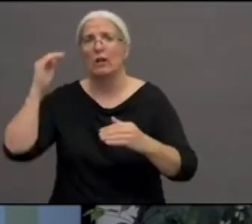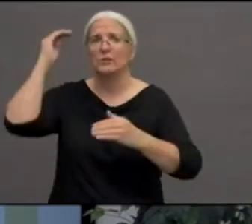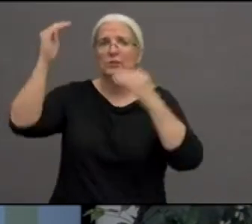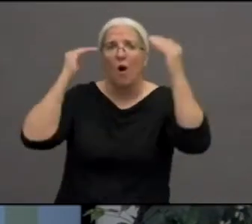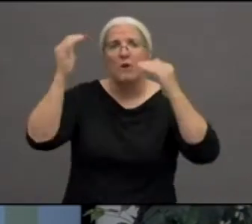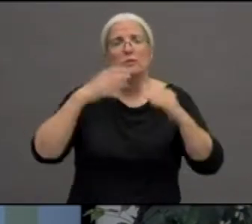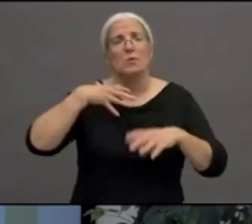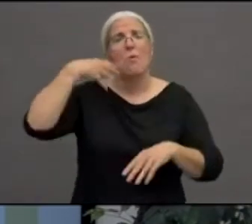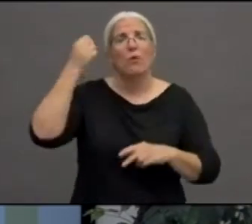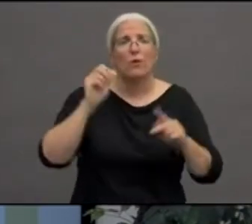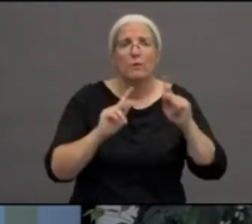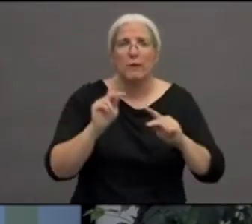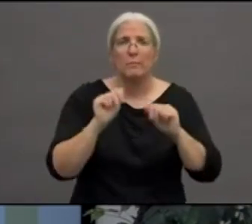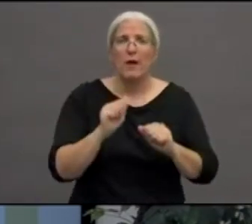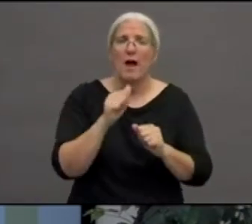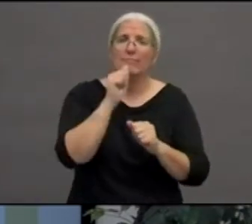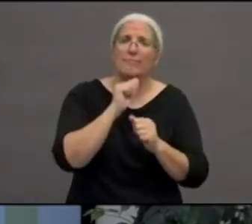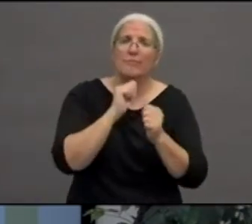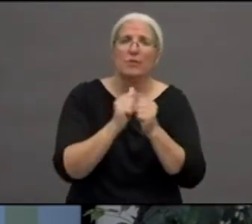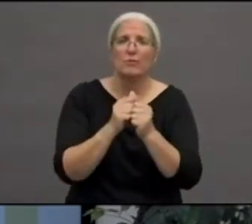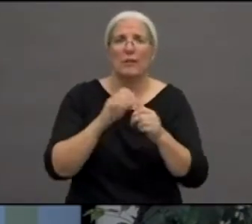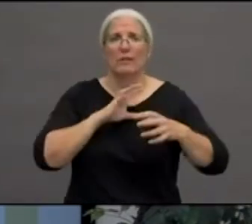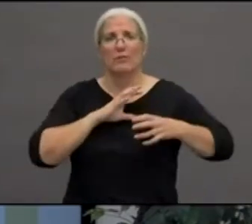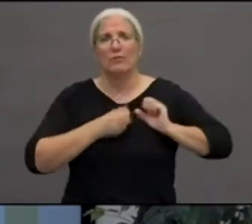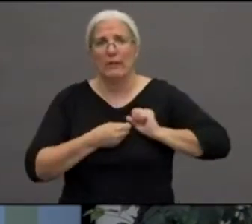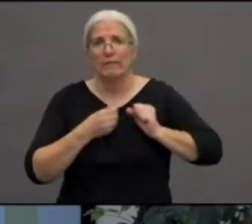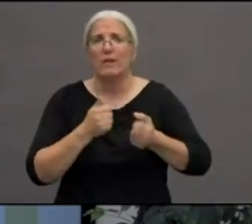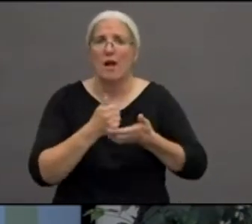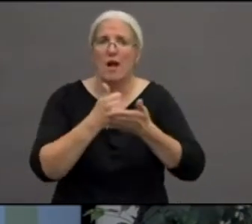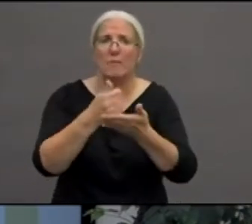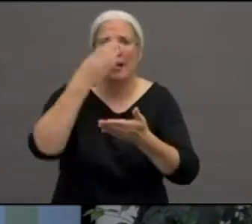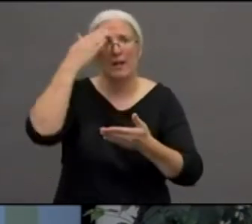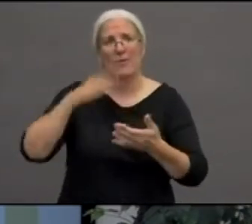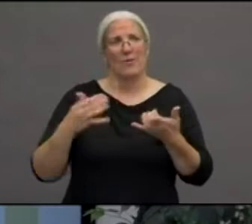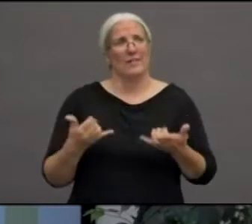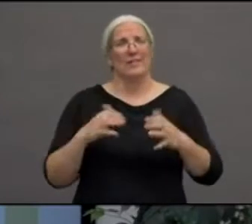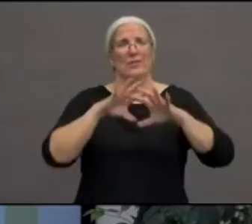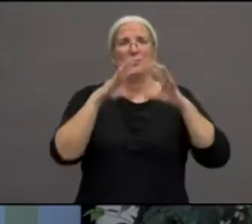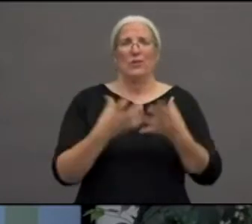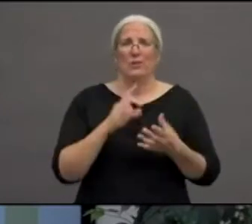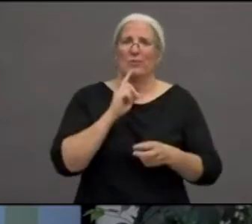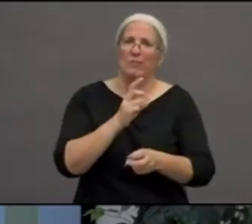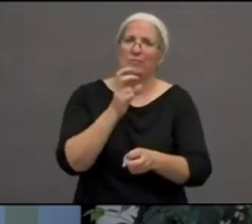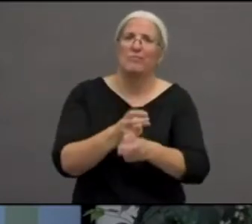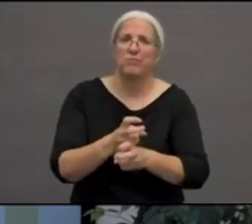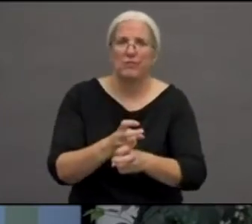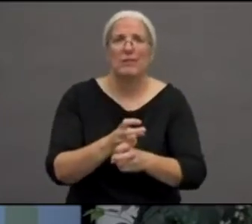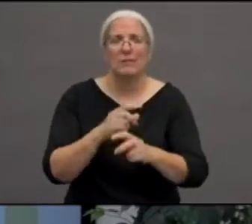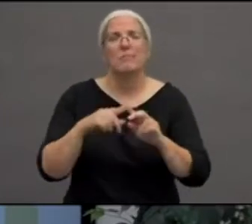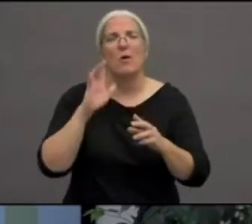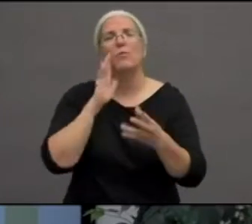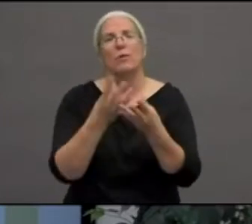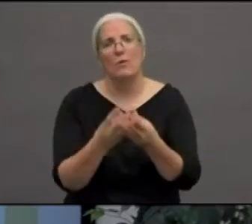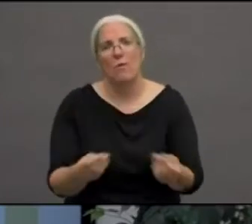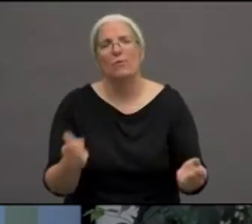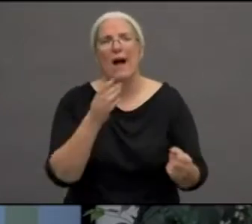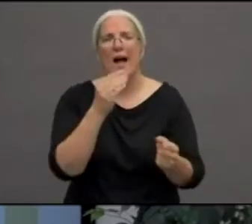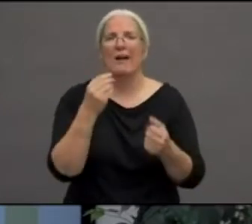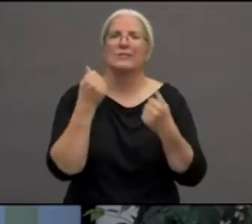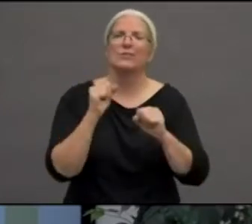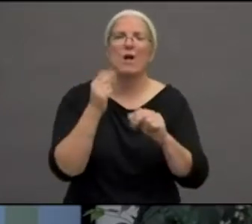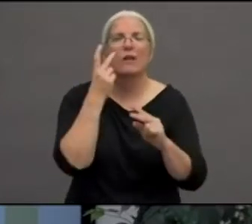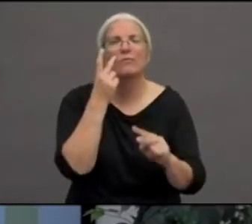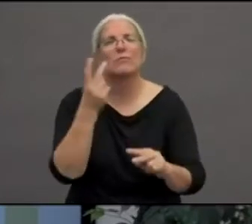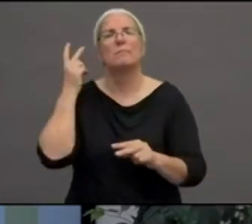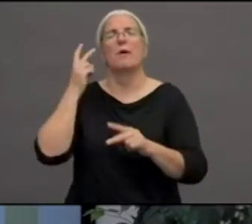as well. In time, difficult feelings will pass, and the memory of the people that you love will stay with